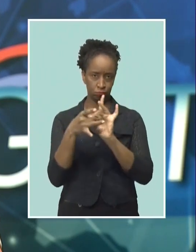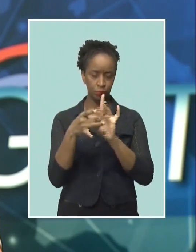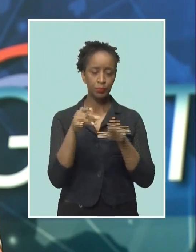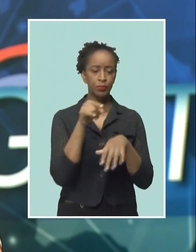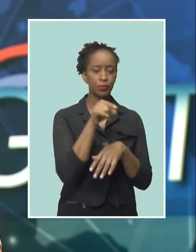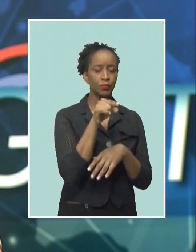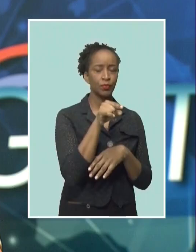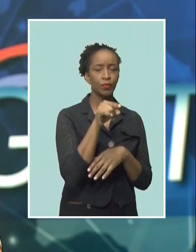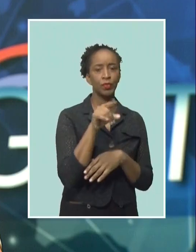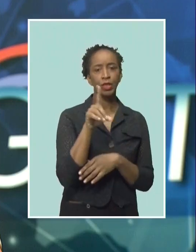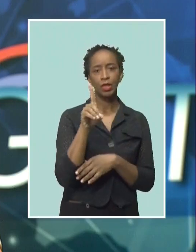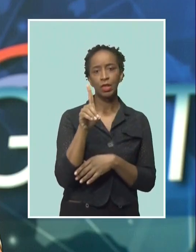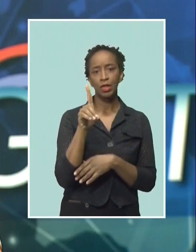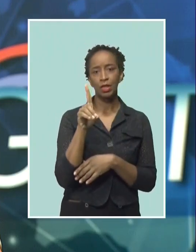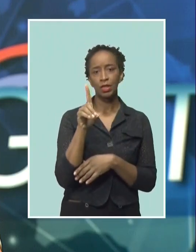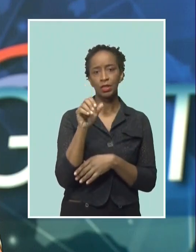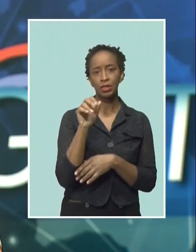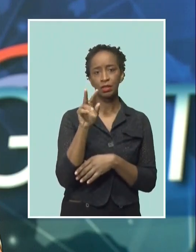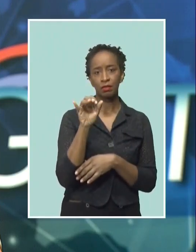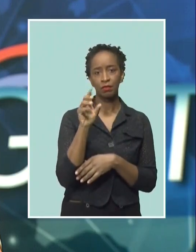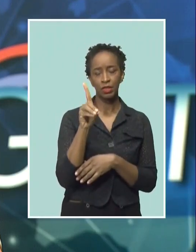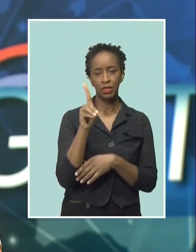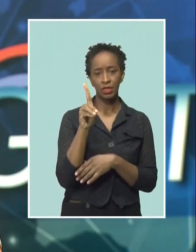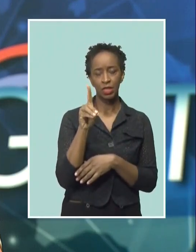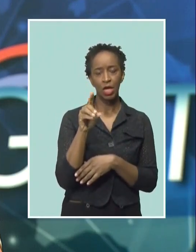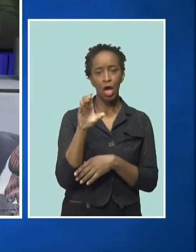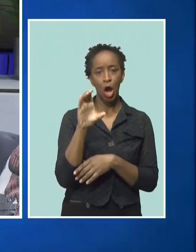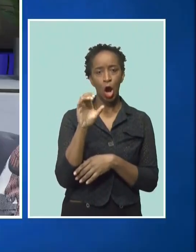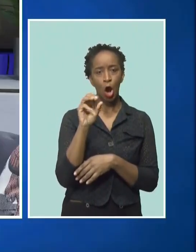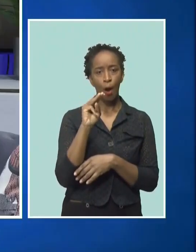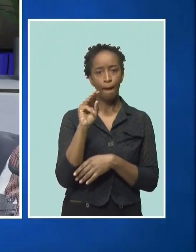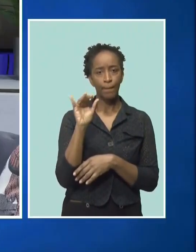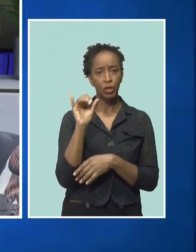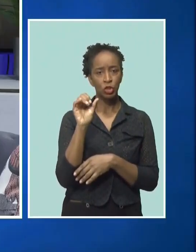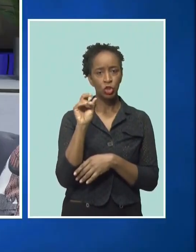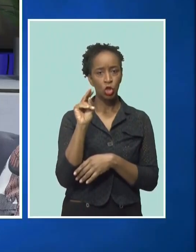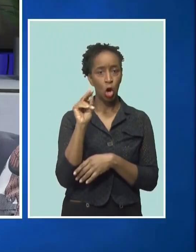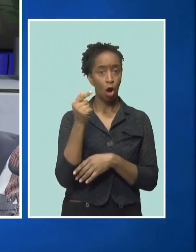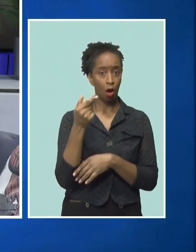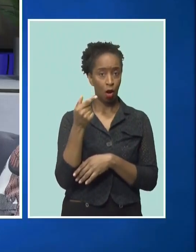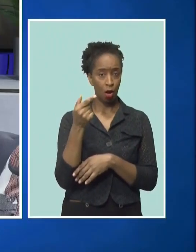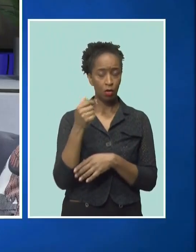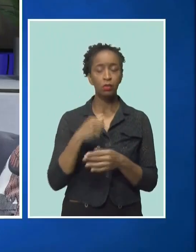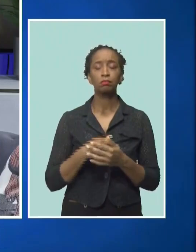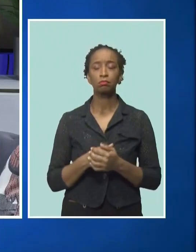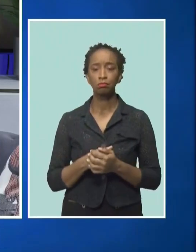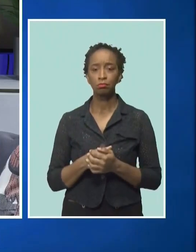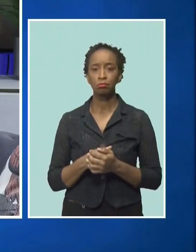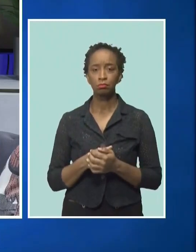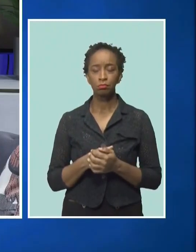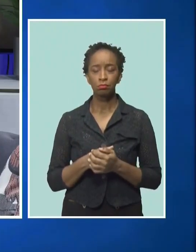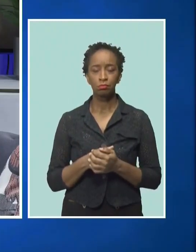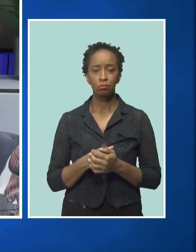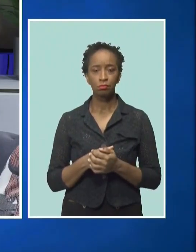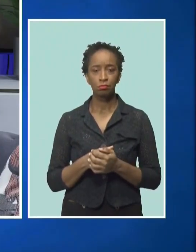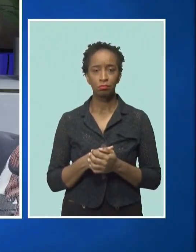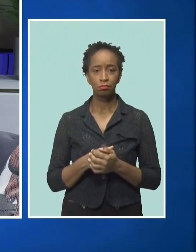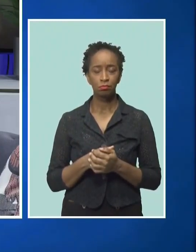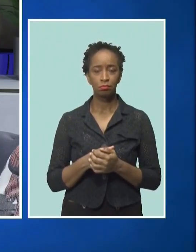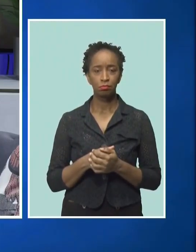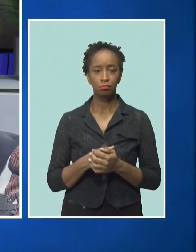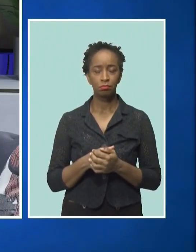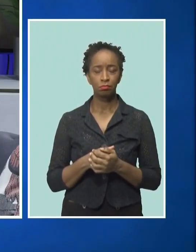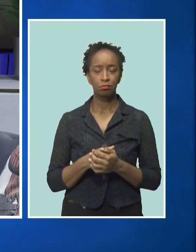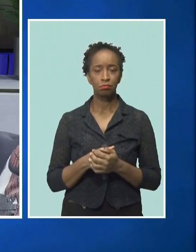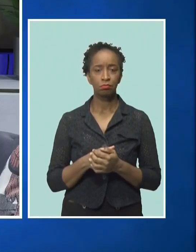today's edition of Morning Barbados. And here it is, how many years later, 30-something years